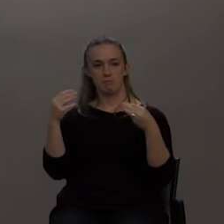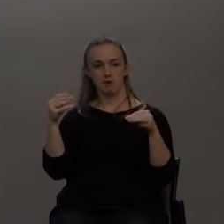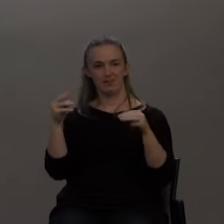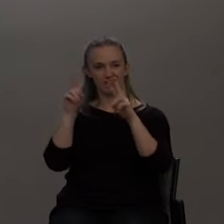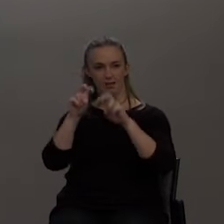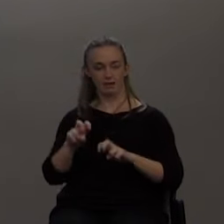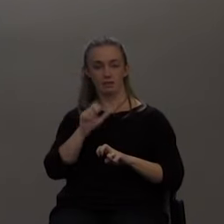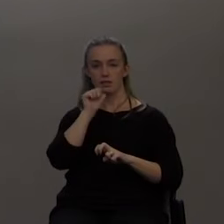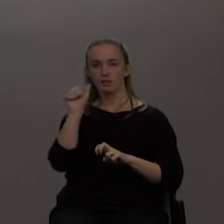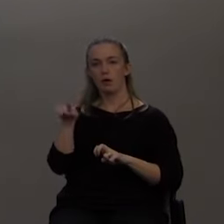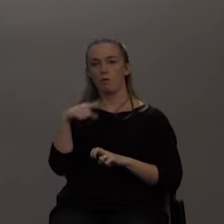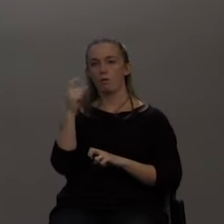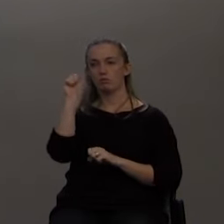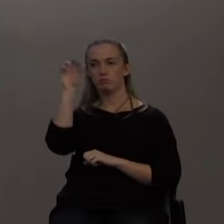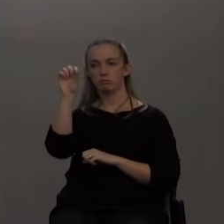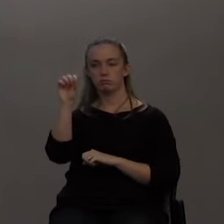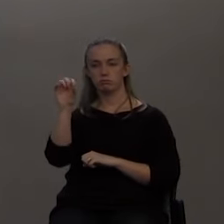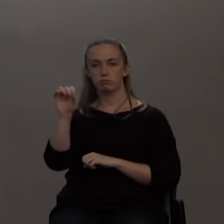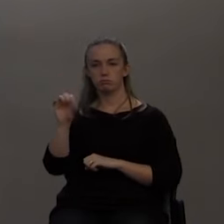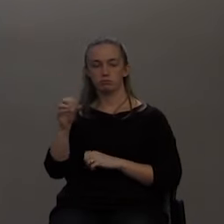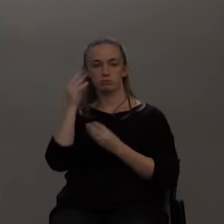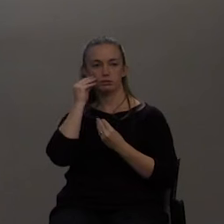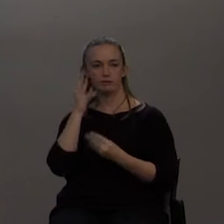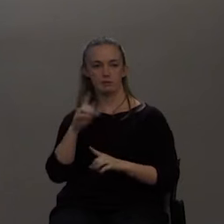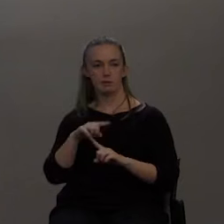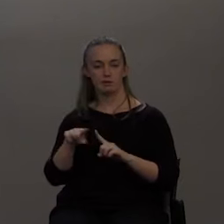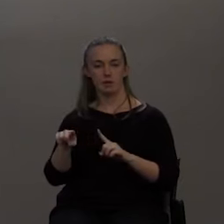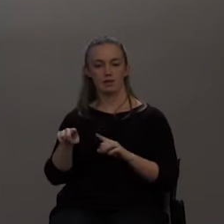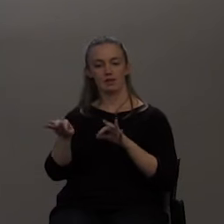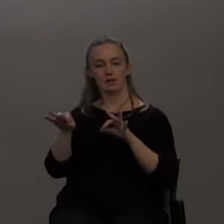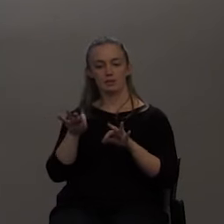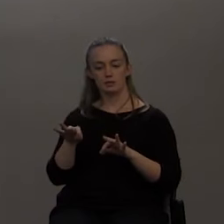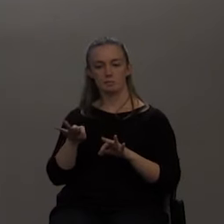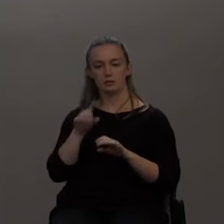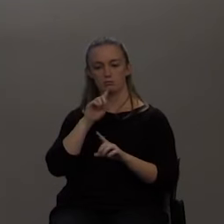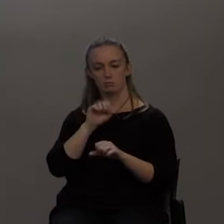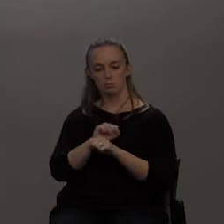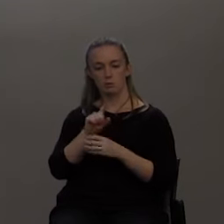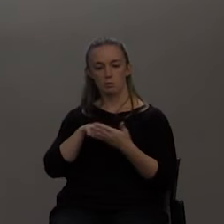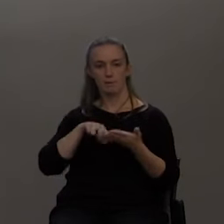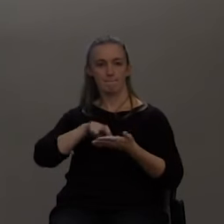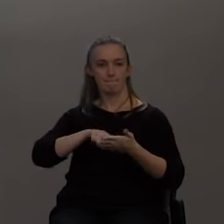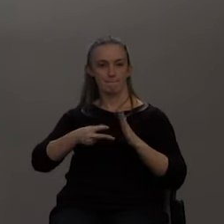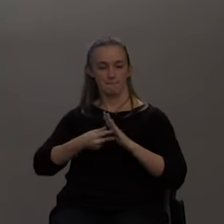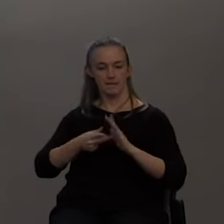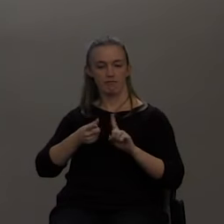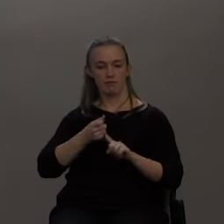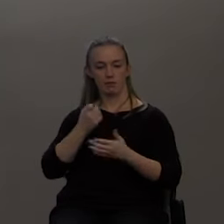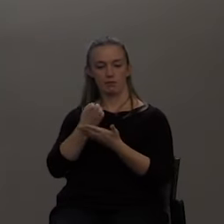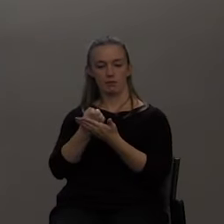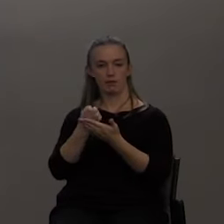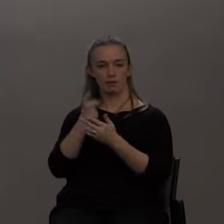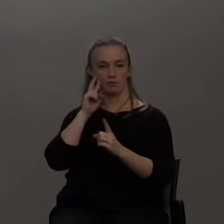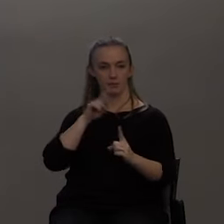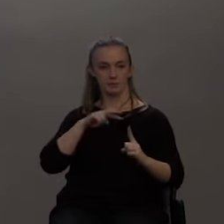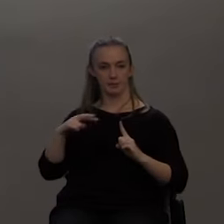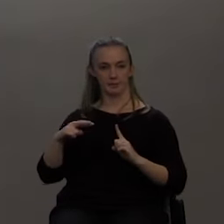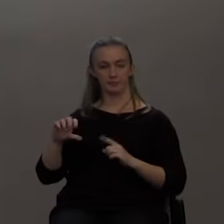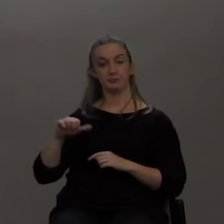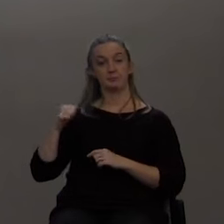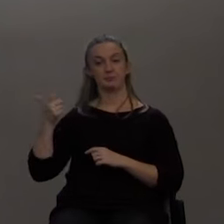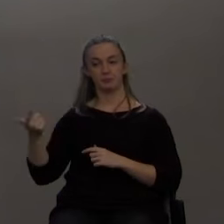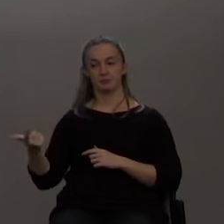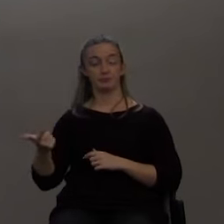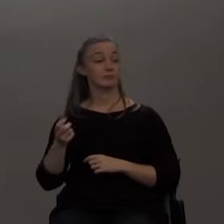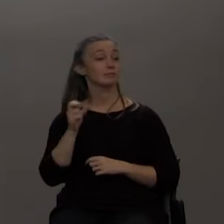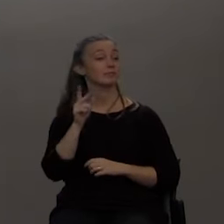you the data, but really try and drive down what it means from an economic development perspective. So with that, Lauren, please take it away.